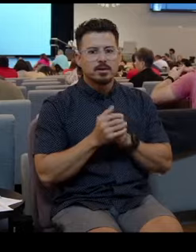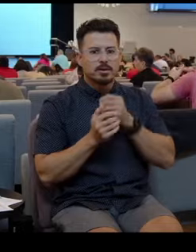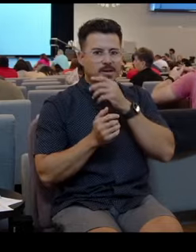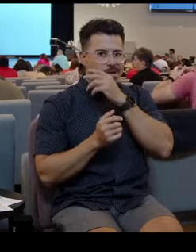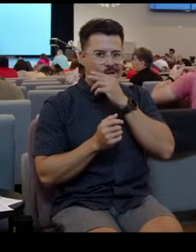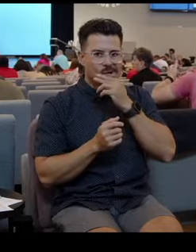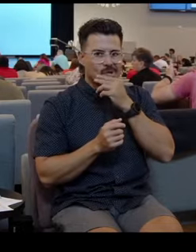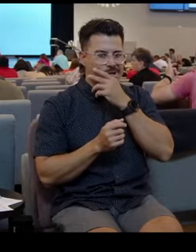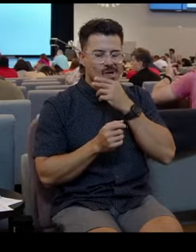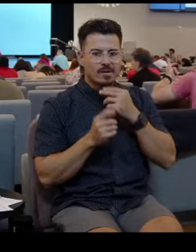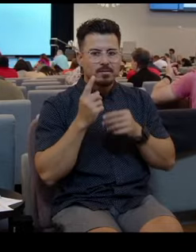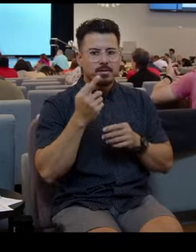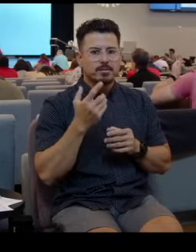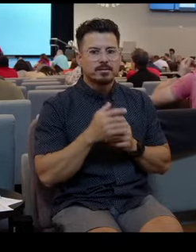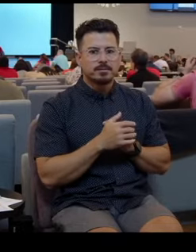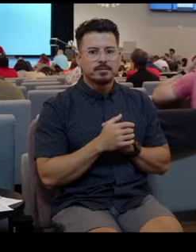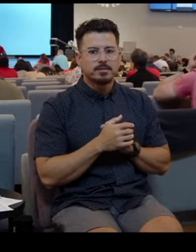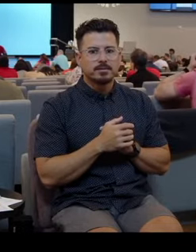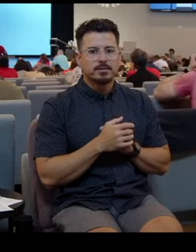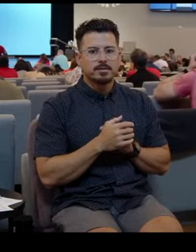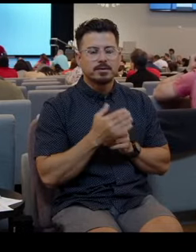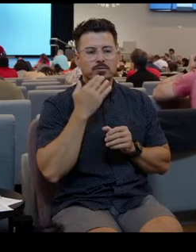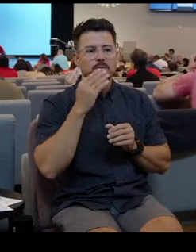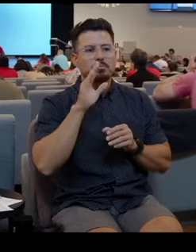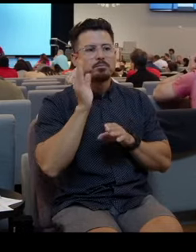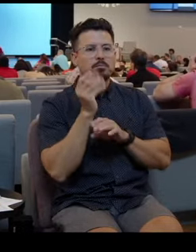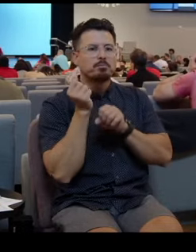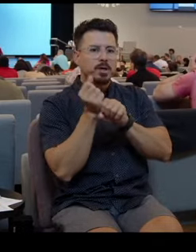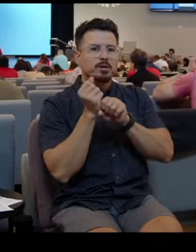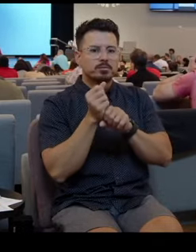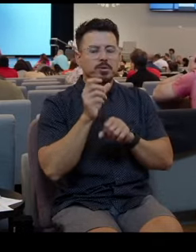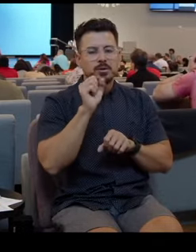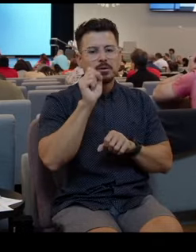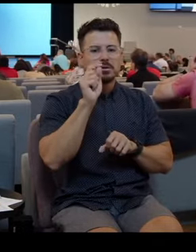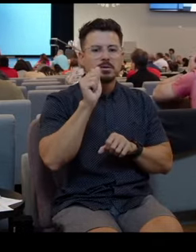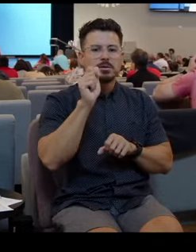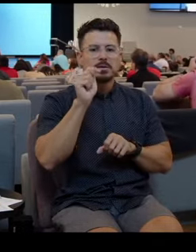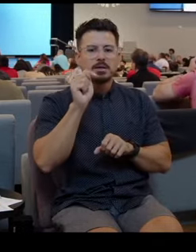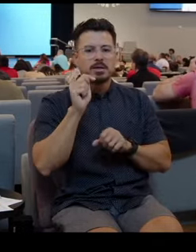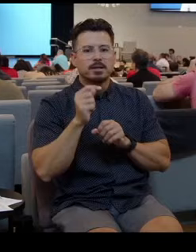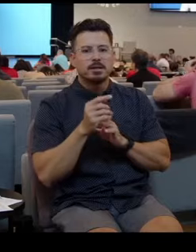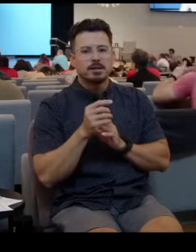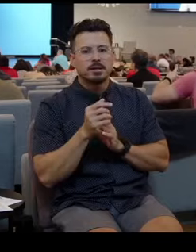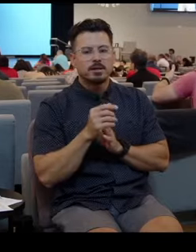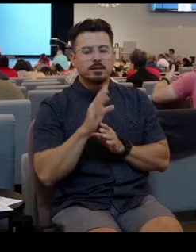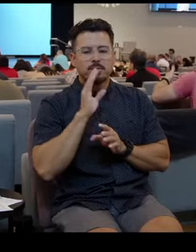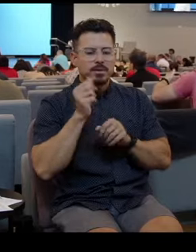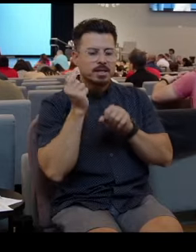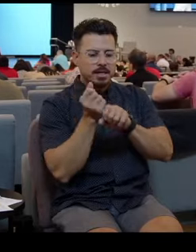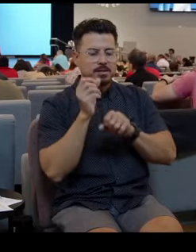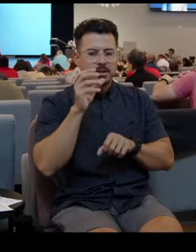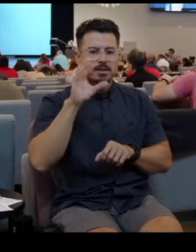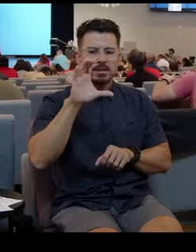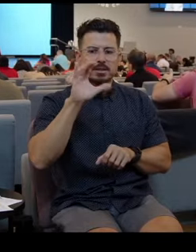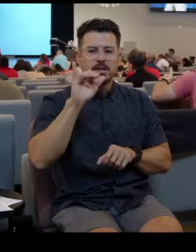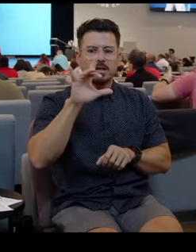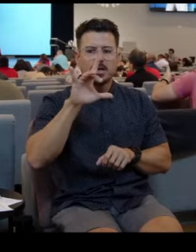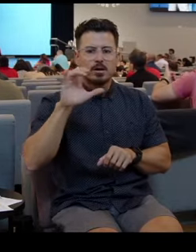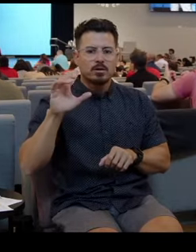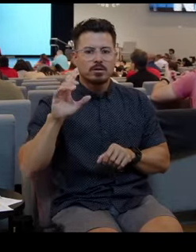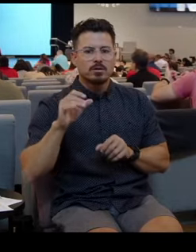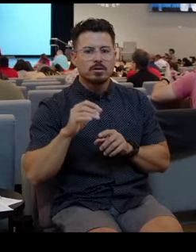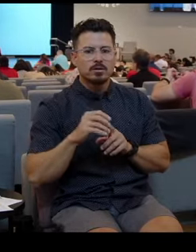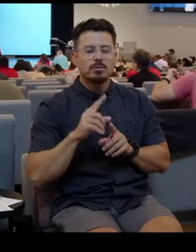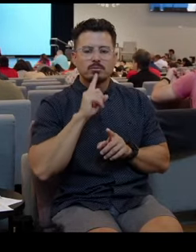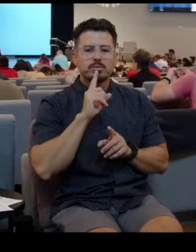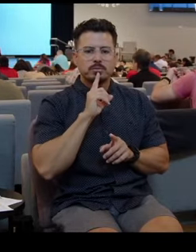one like that, you're like, whoa, that was an impressive one. And he talked about hitting for the cycle. I won't go into all of it again. But